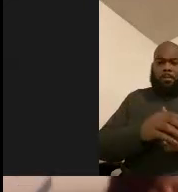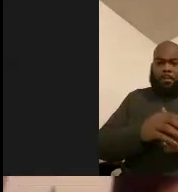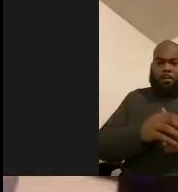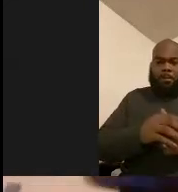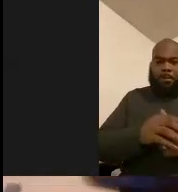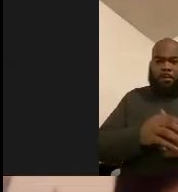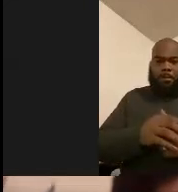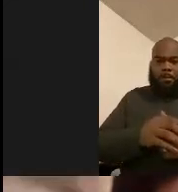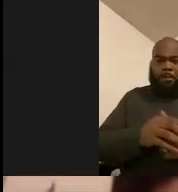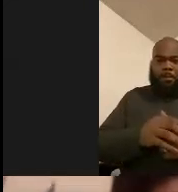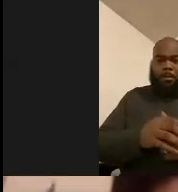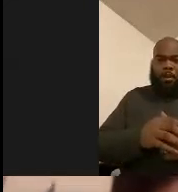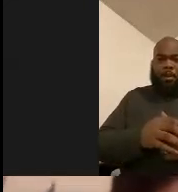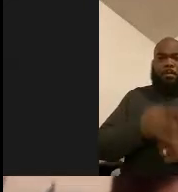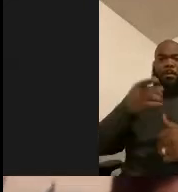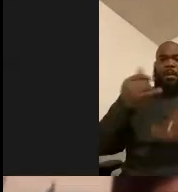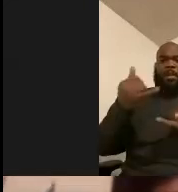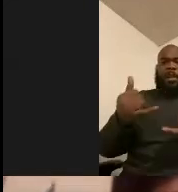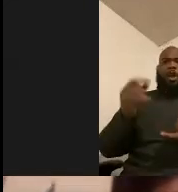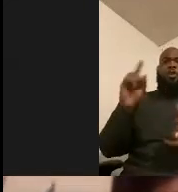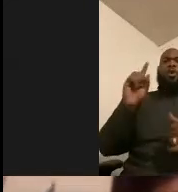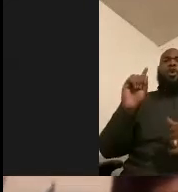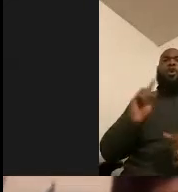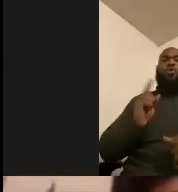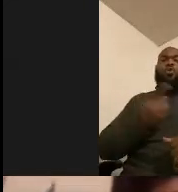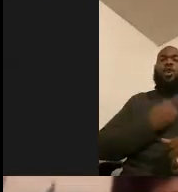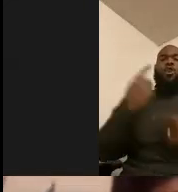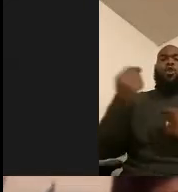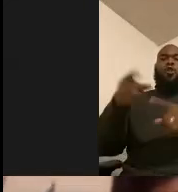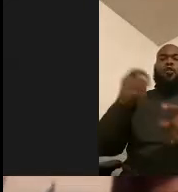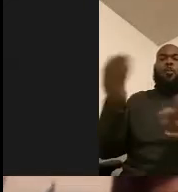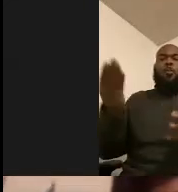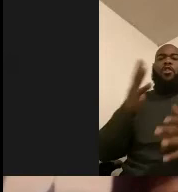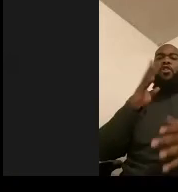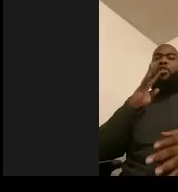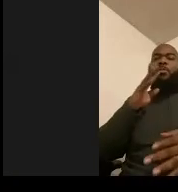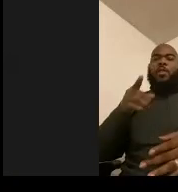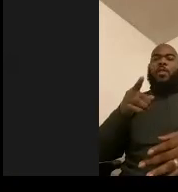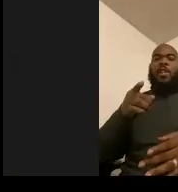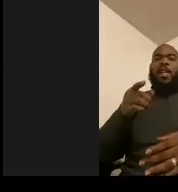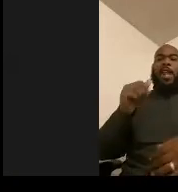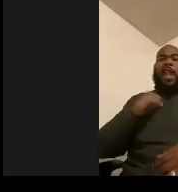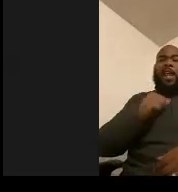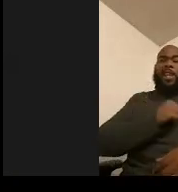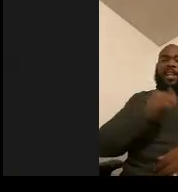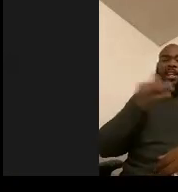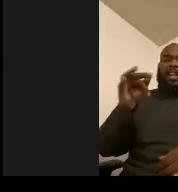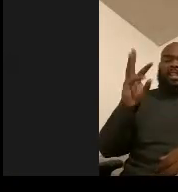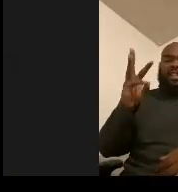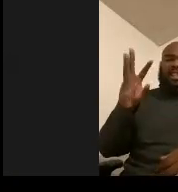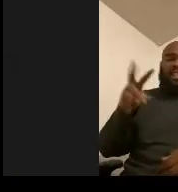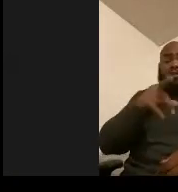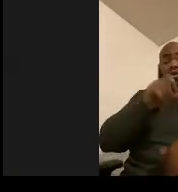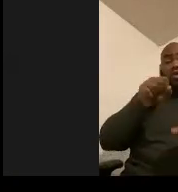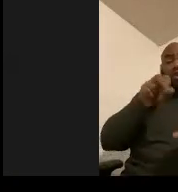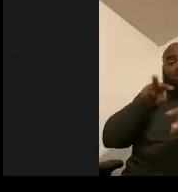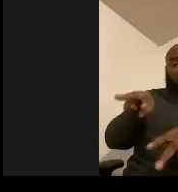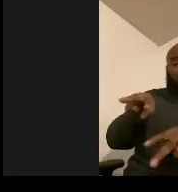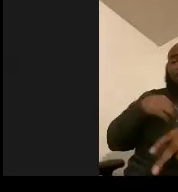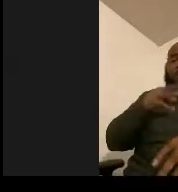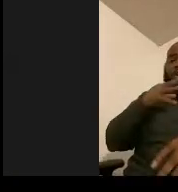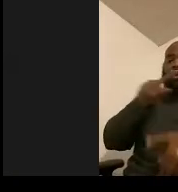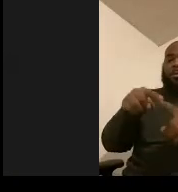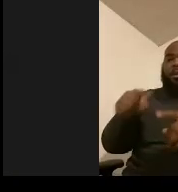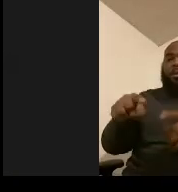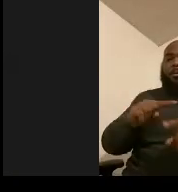In the Where Do We Go From Here speech in Atlanta in '67 is the one you can read into. I'm not going to go into it, but just to point to it. Next slide, please.